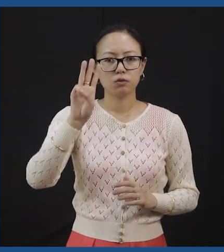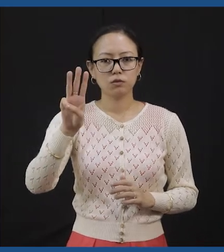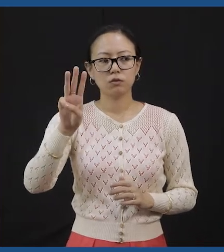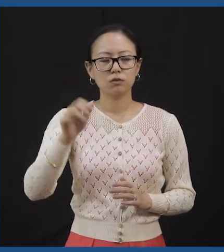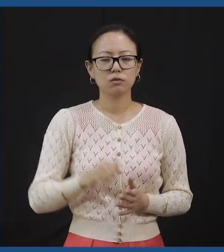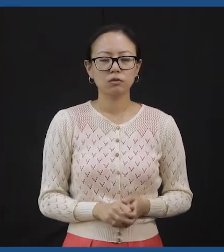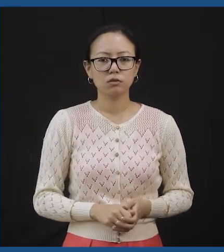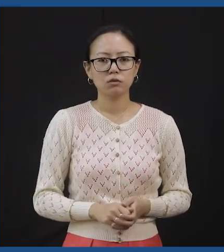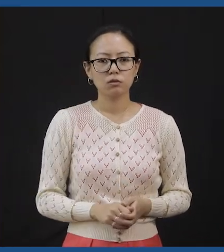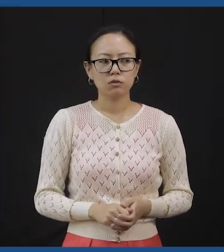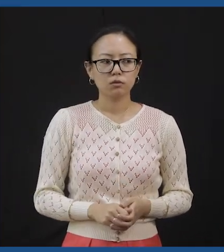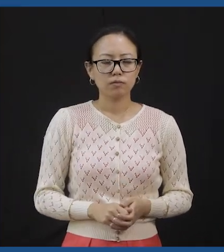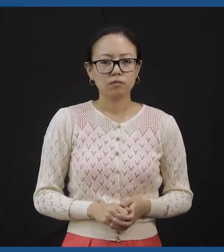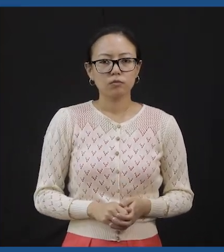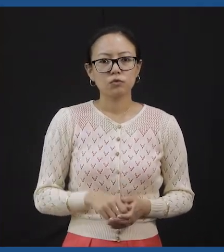is done.